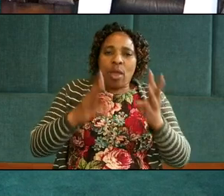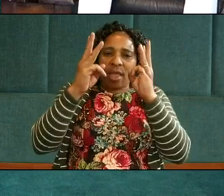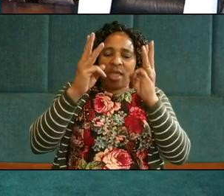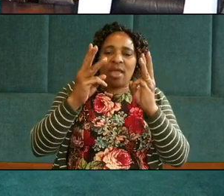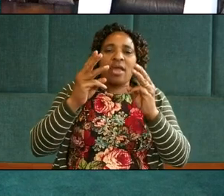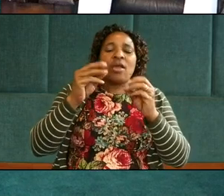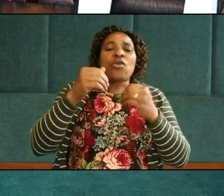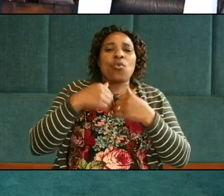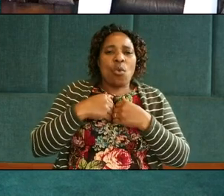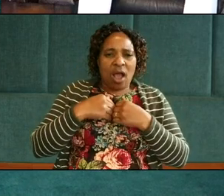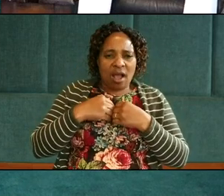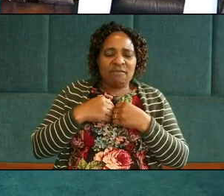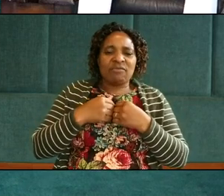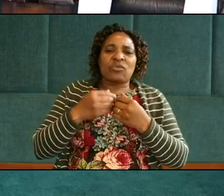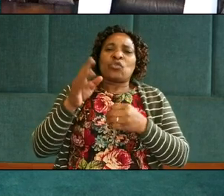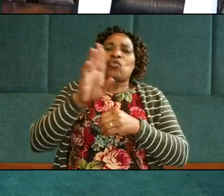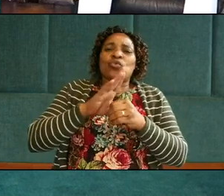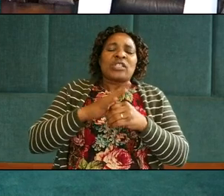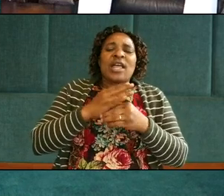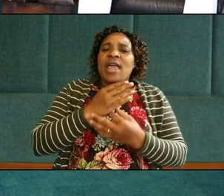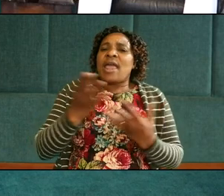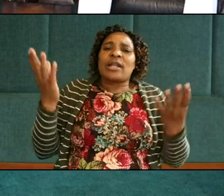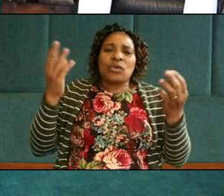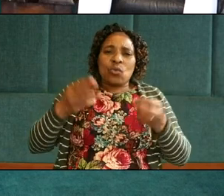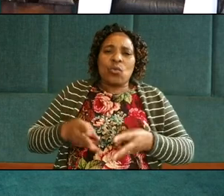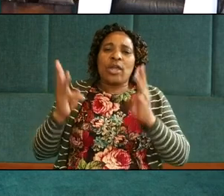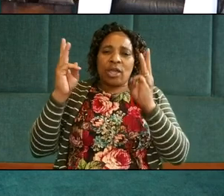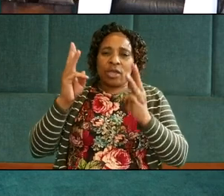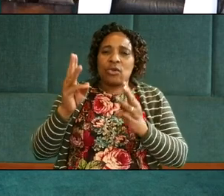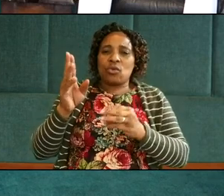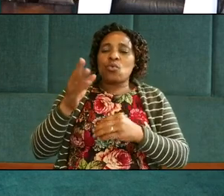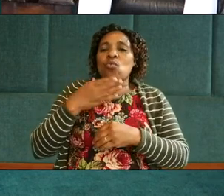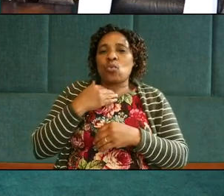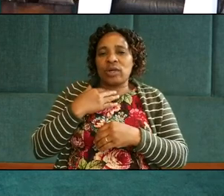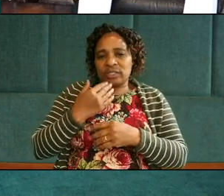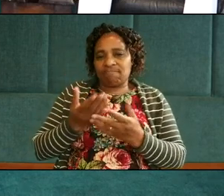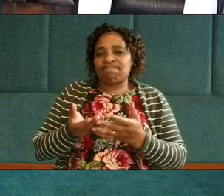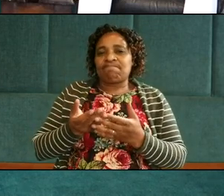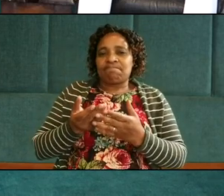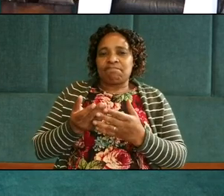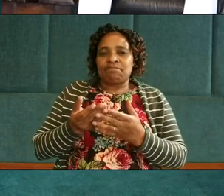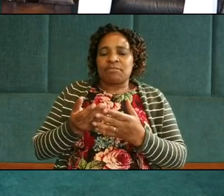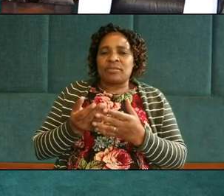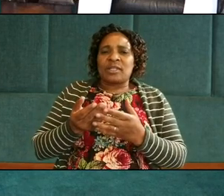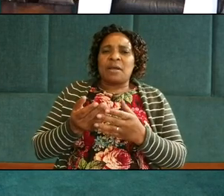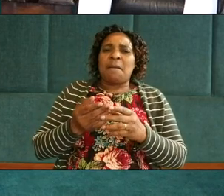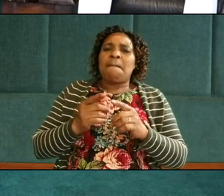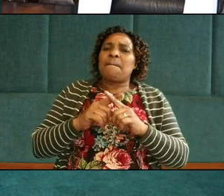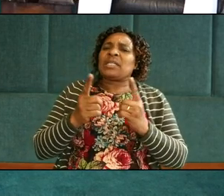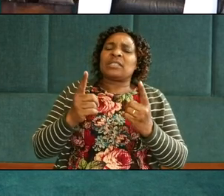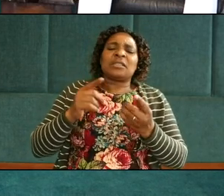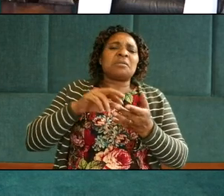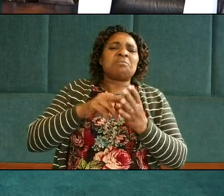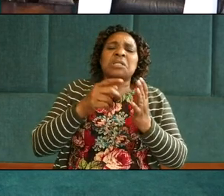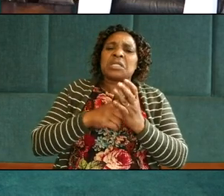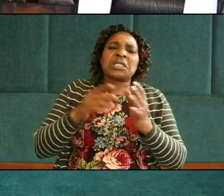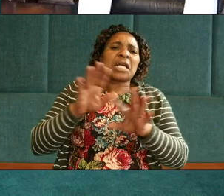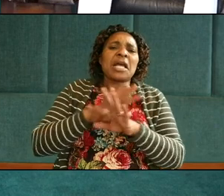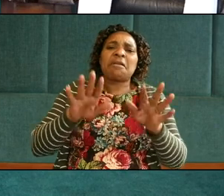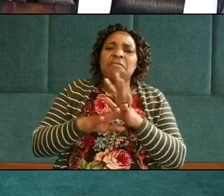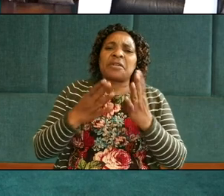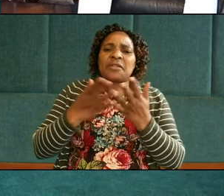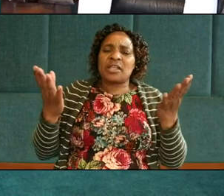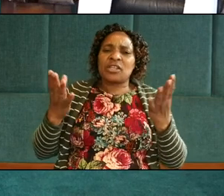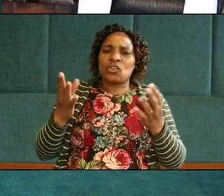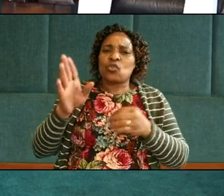you have the right to spend it however you want. Yeah, you have the choice to spend it however you want. However, it doesn't mean that everything you spend your